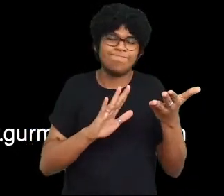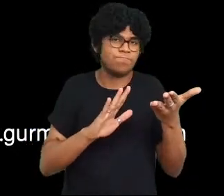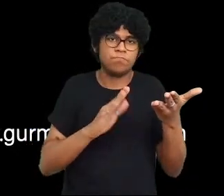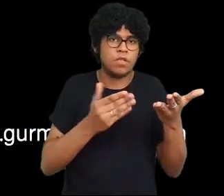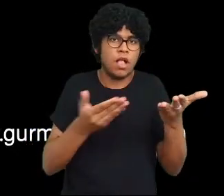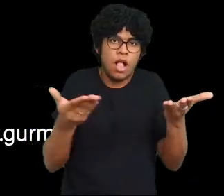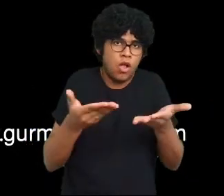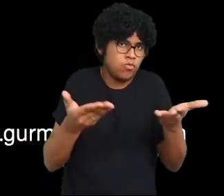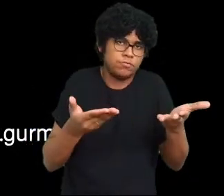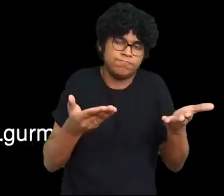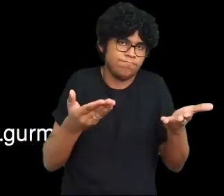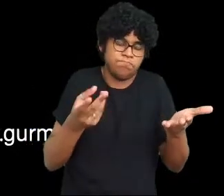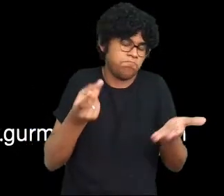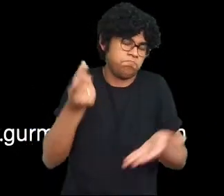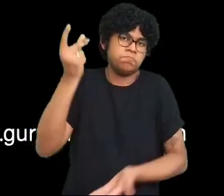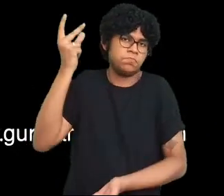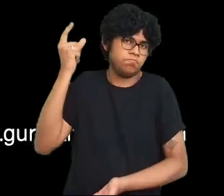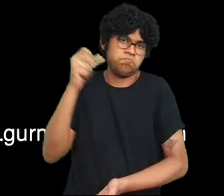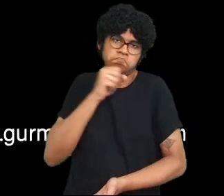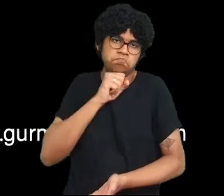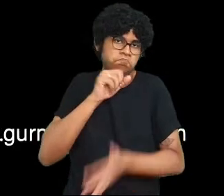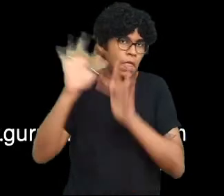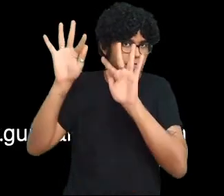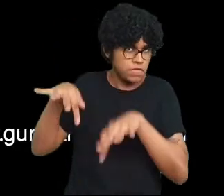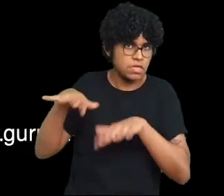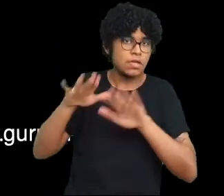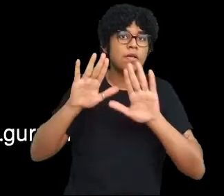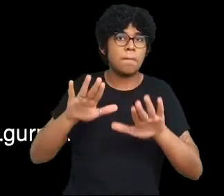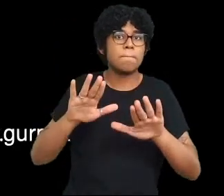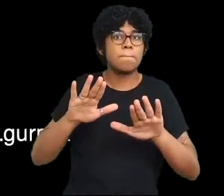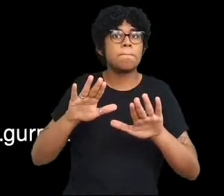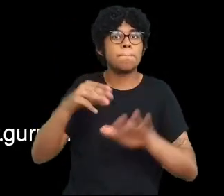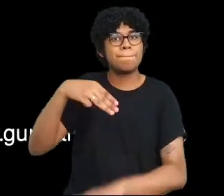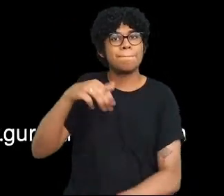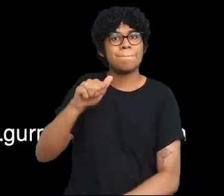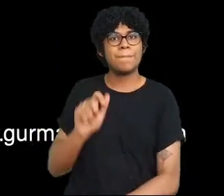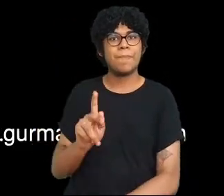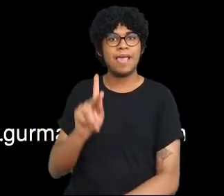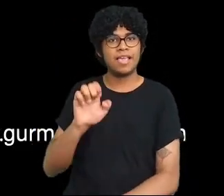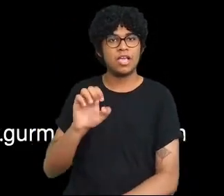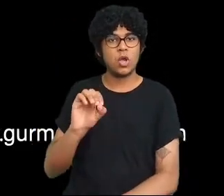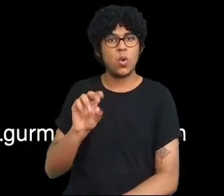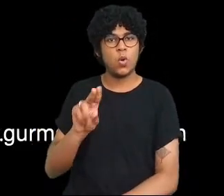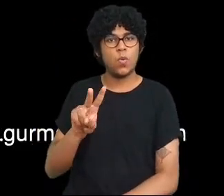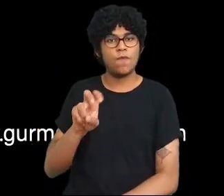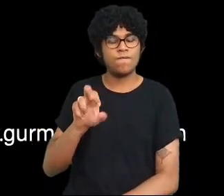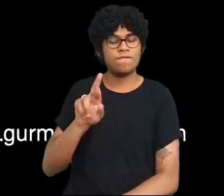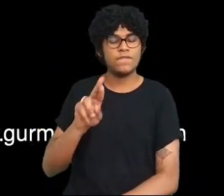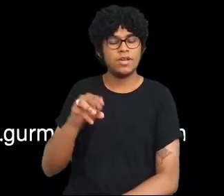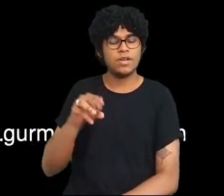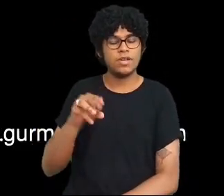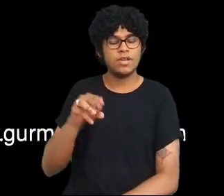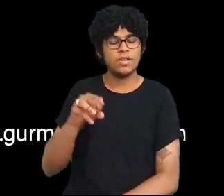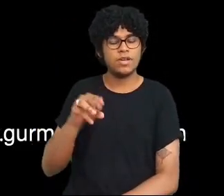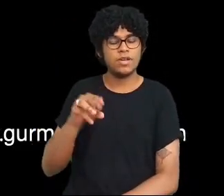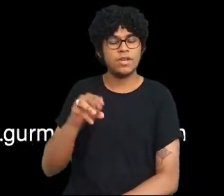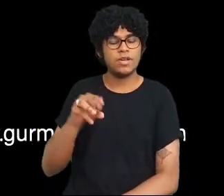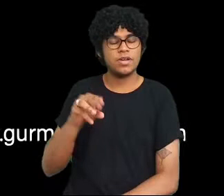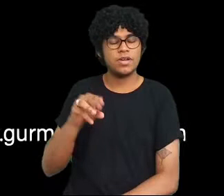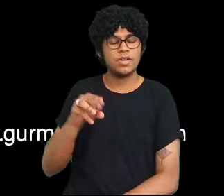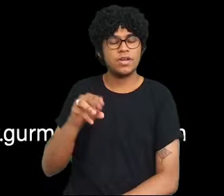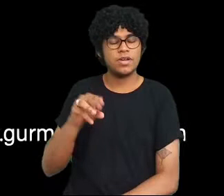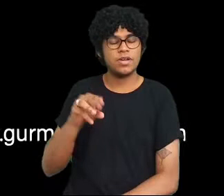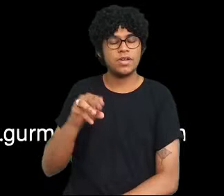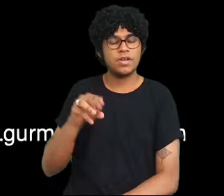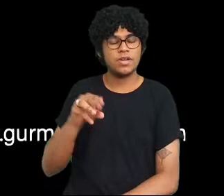prior exercises and activities are still available. So if you're someone who wants to practice, can go on and check these activities. It